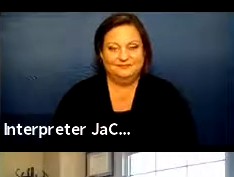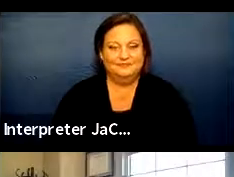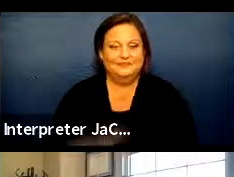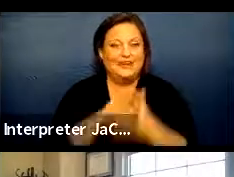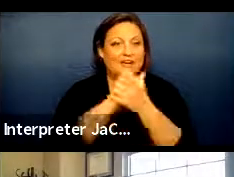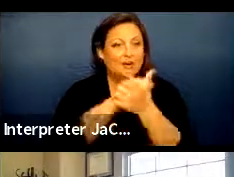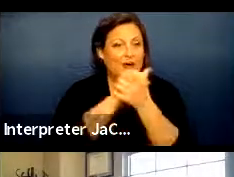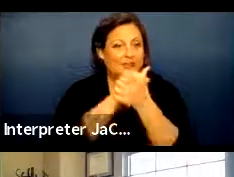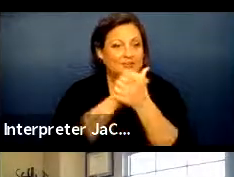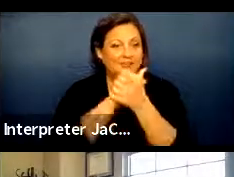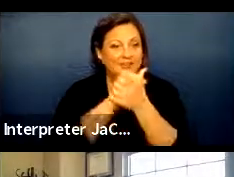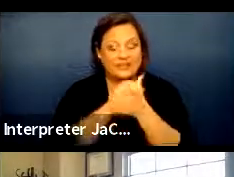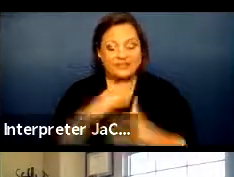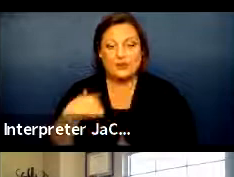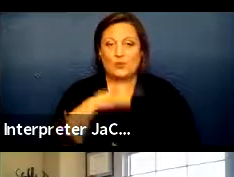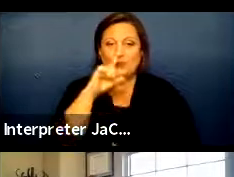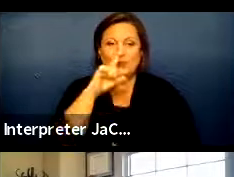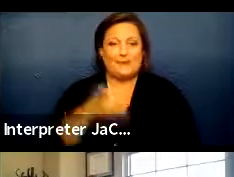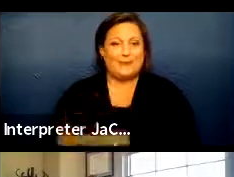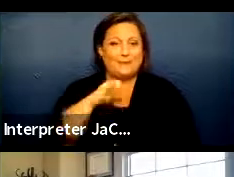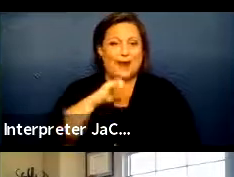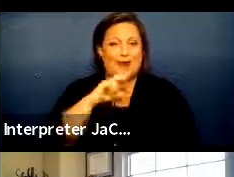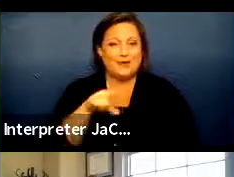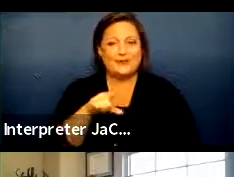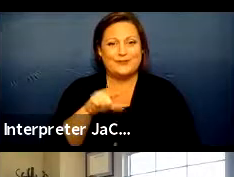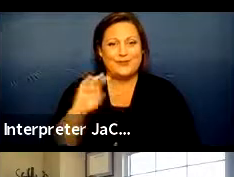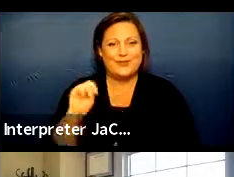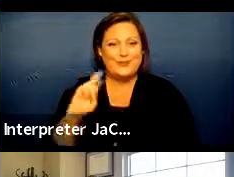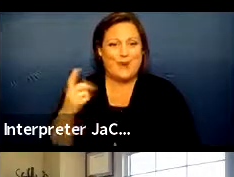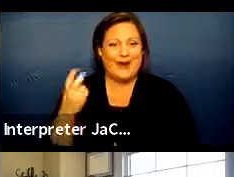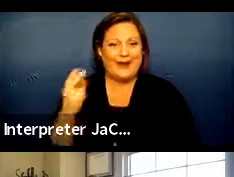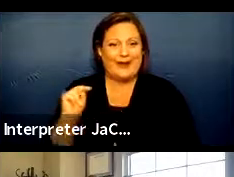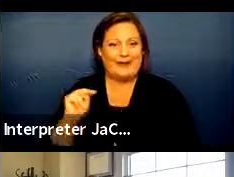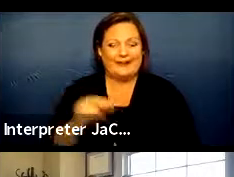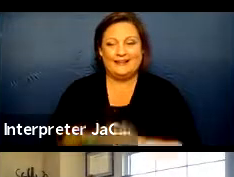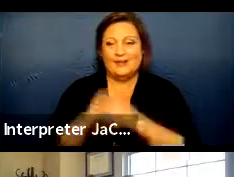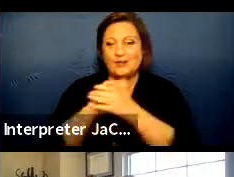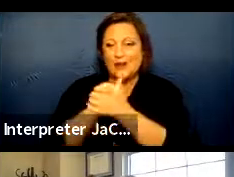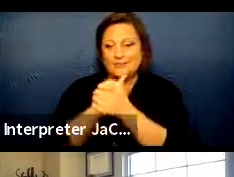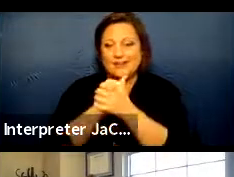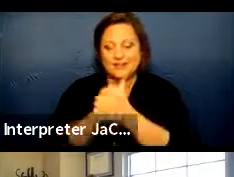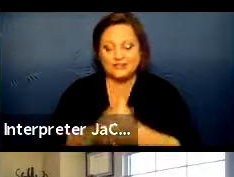Congratulations. We're so proud of you, Morgan. Thank you. Congratulations, Morgan.